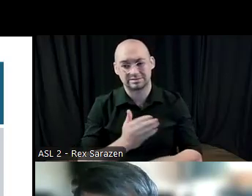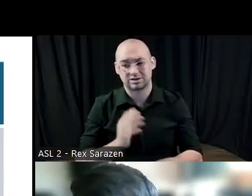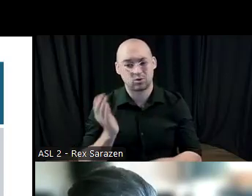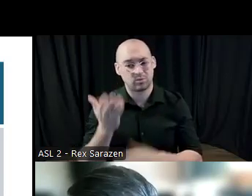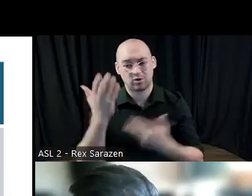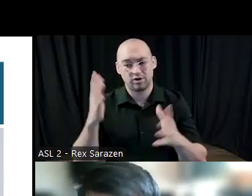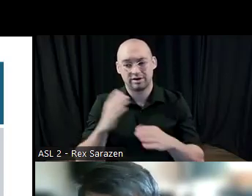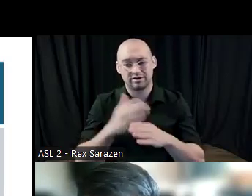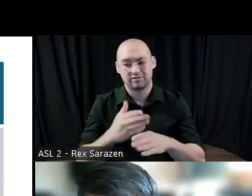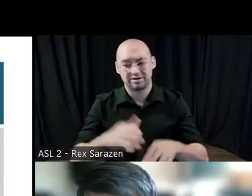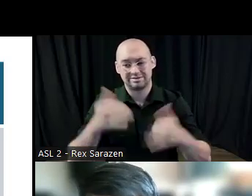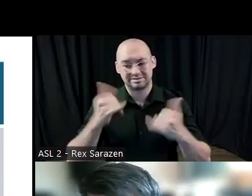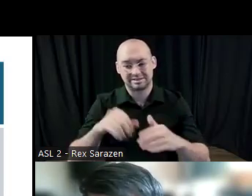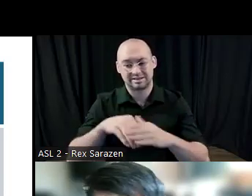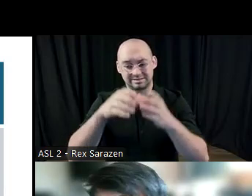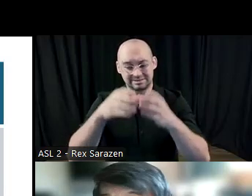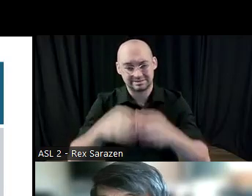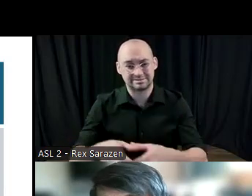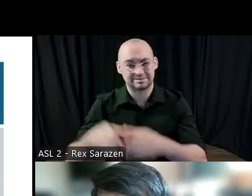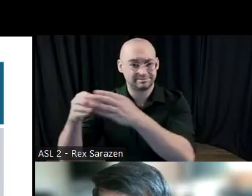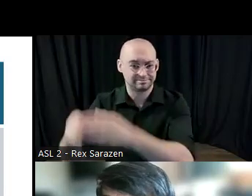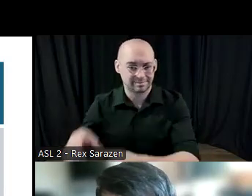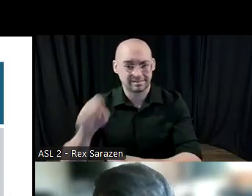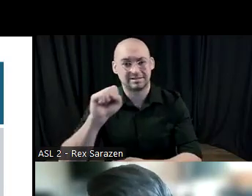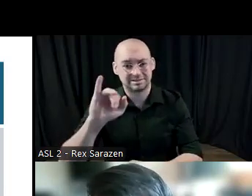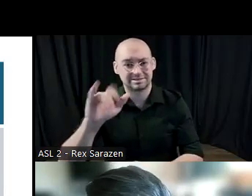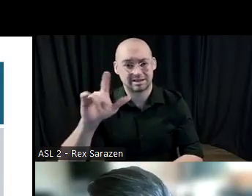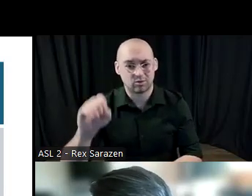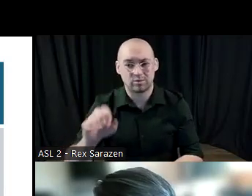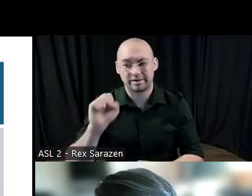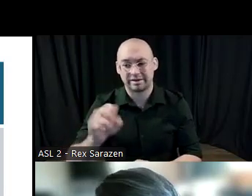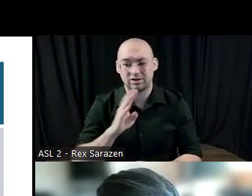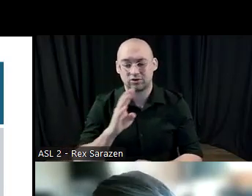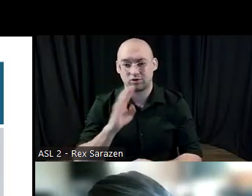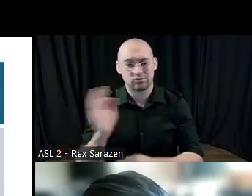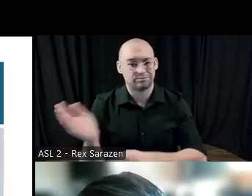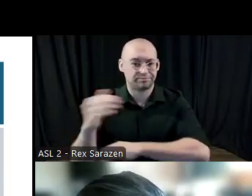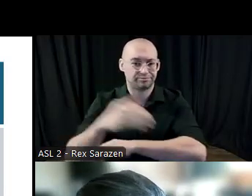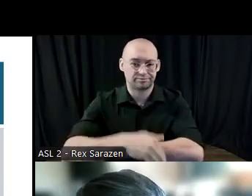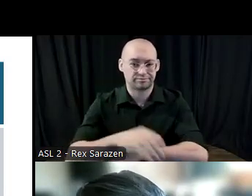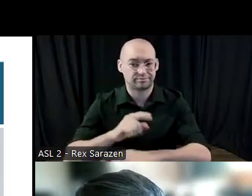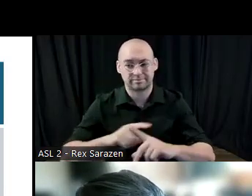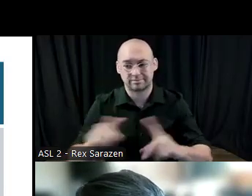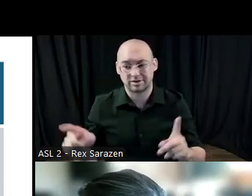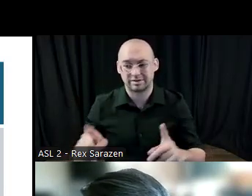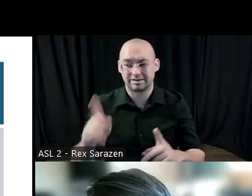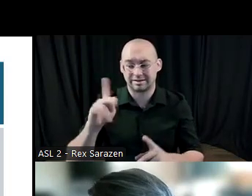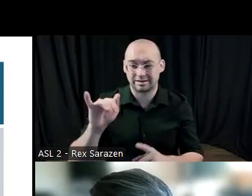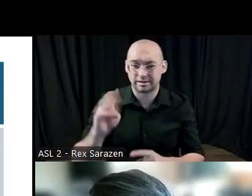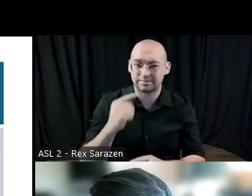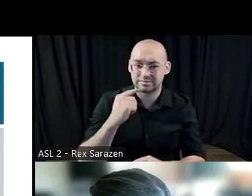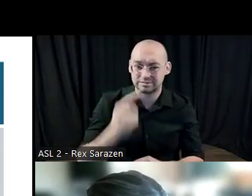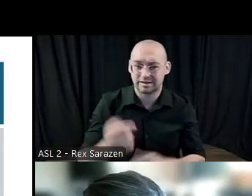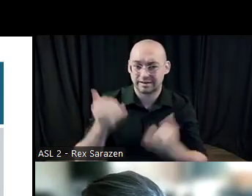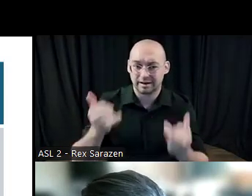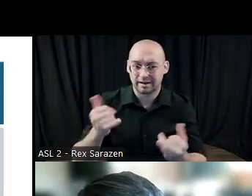We're still in silos. And we could talk all we want that we are not, But Kim just mentioned today in her